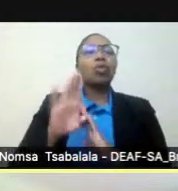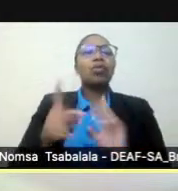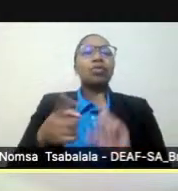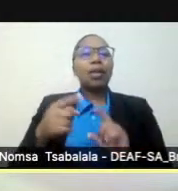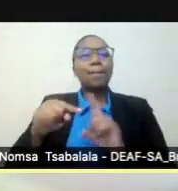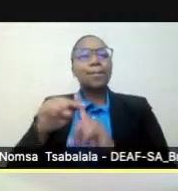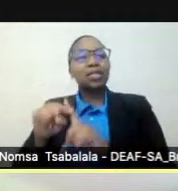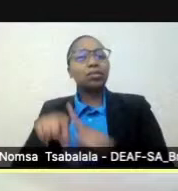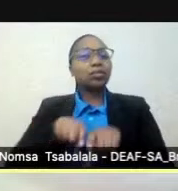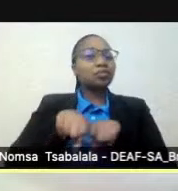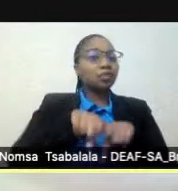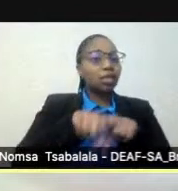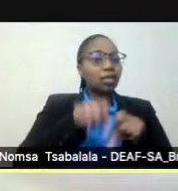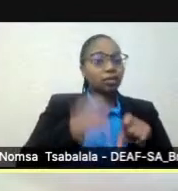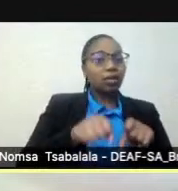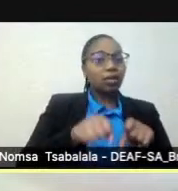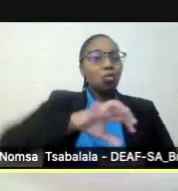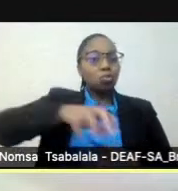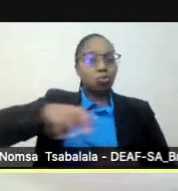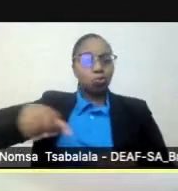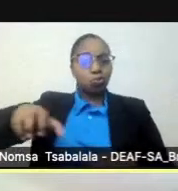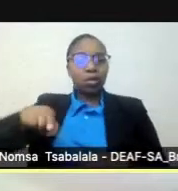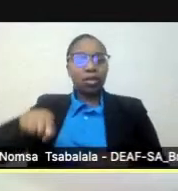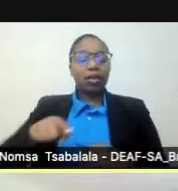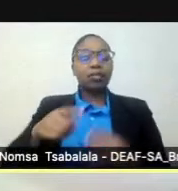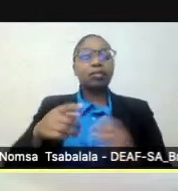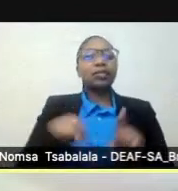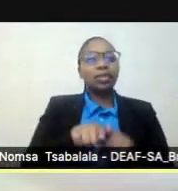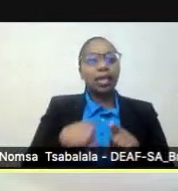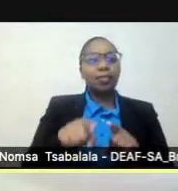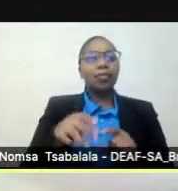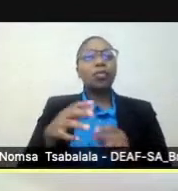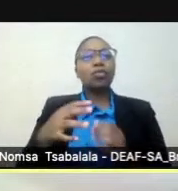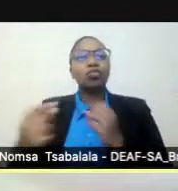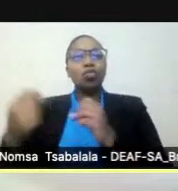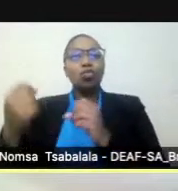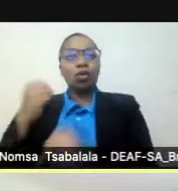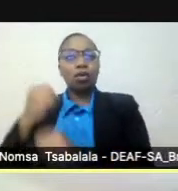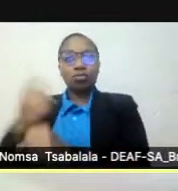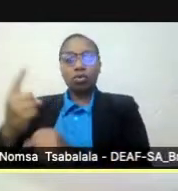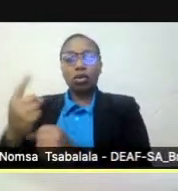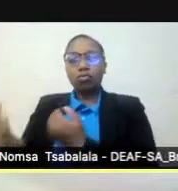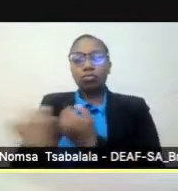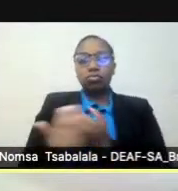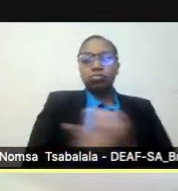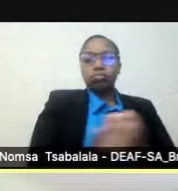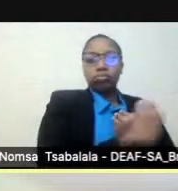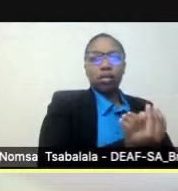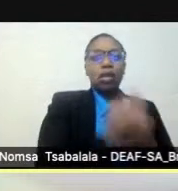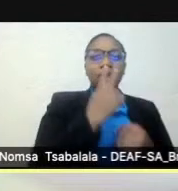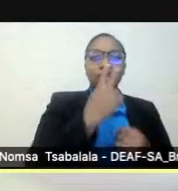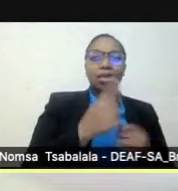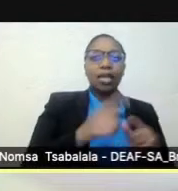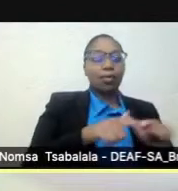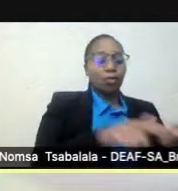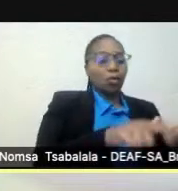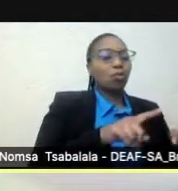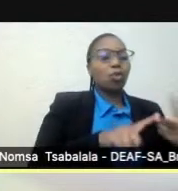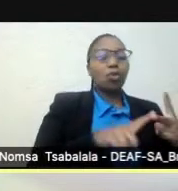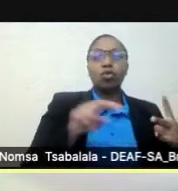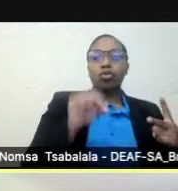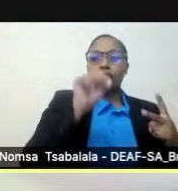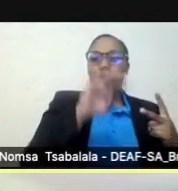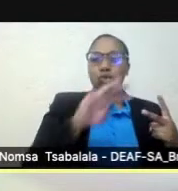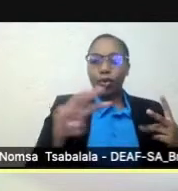provinces that are bordering onto Gauteng. So seeing increases in Limpopo, Northwest, and Mpumalanga. Starting